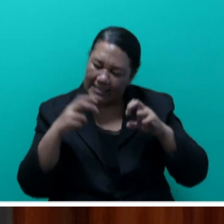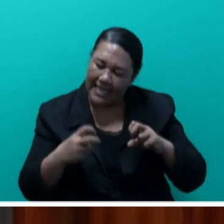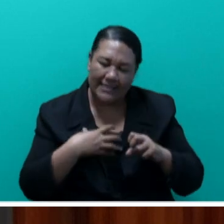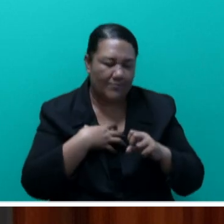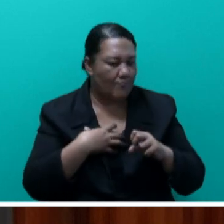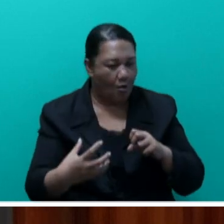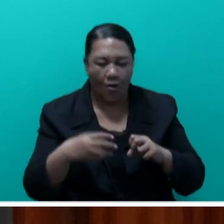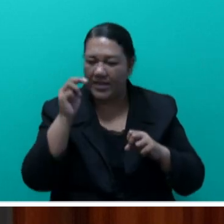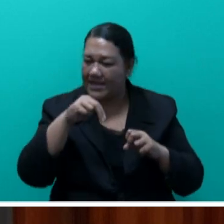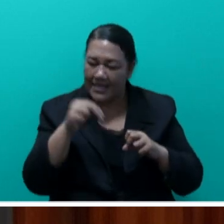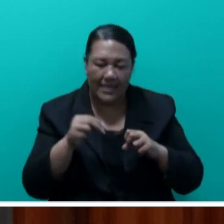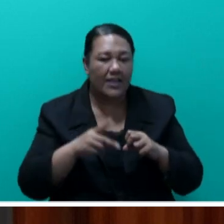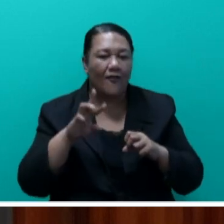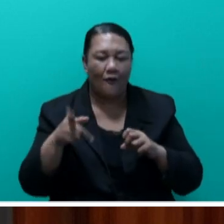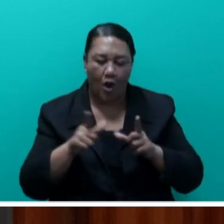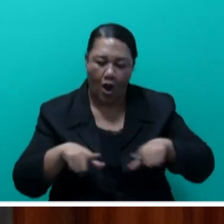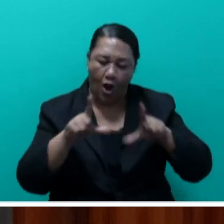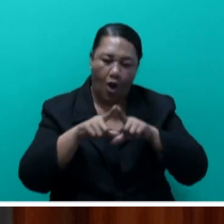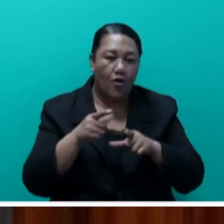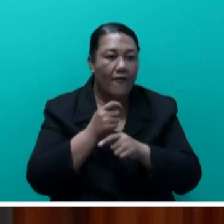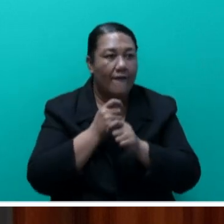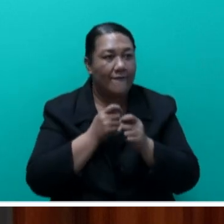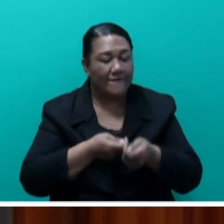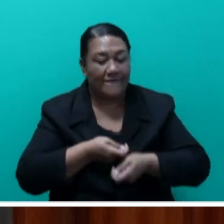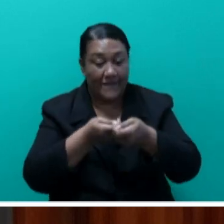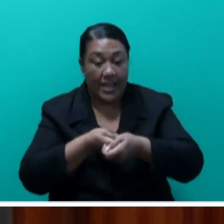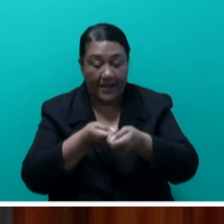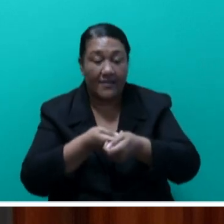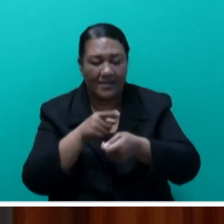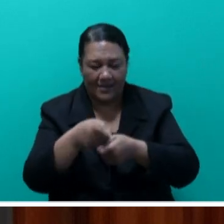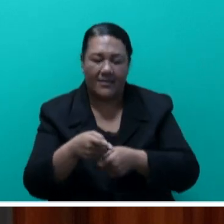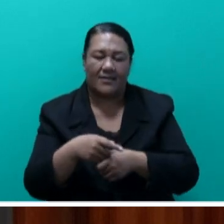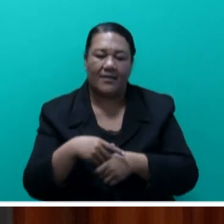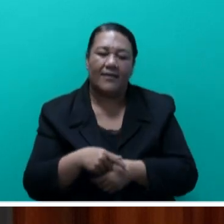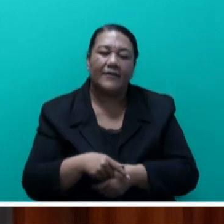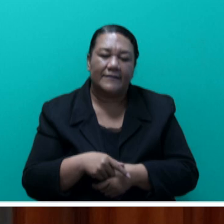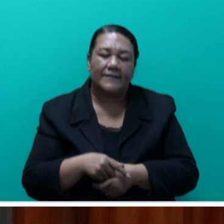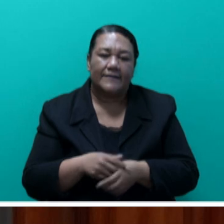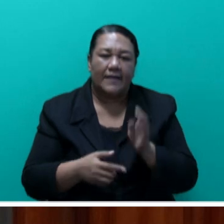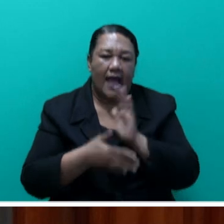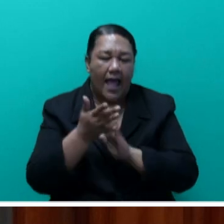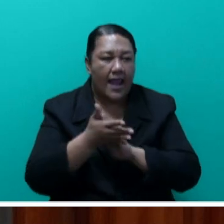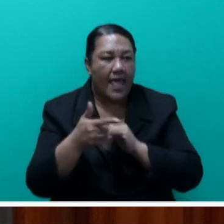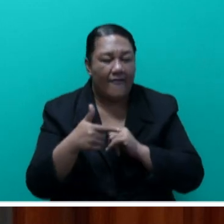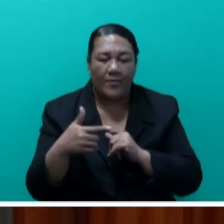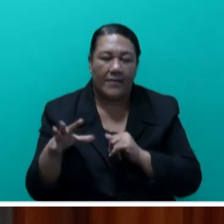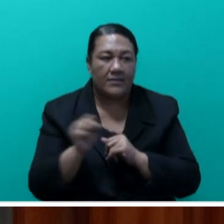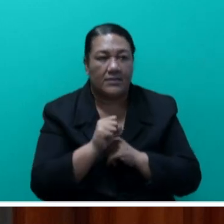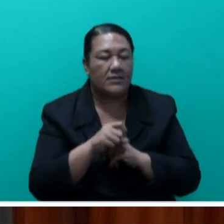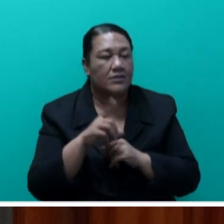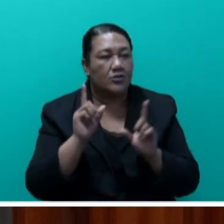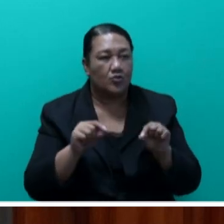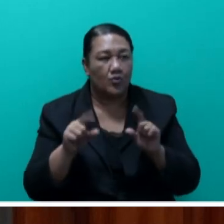and the development of low-cost feed with high nutritional value. Honorable Speaker, sea cage culture projects for milkfish